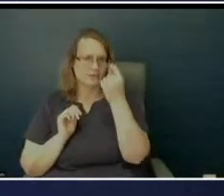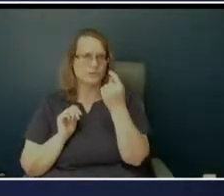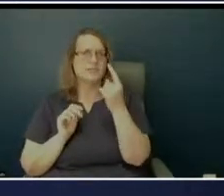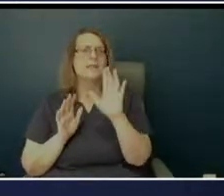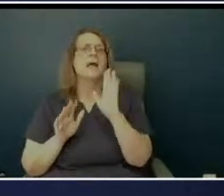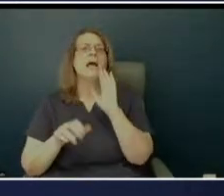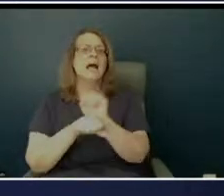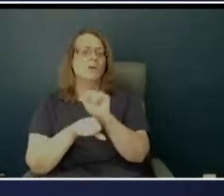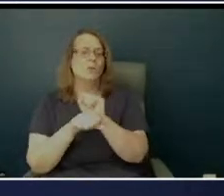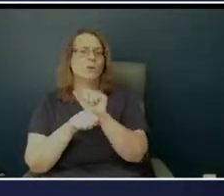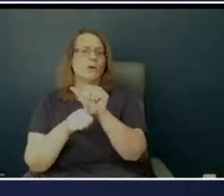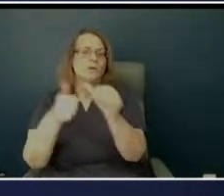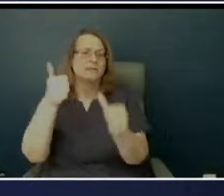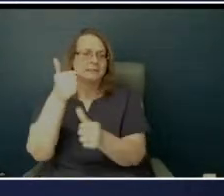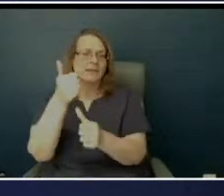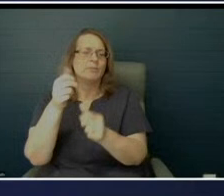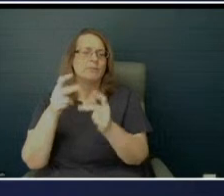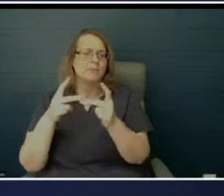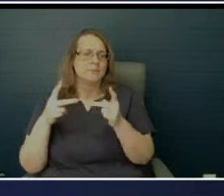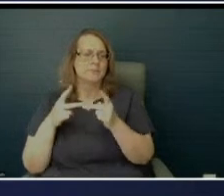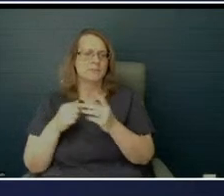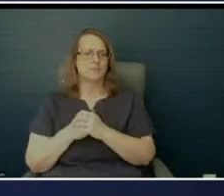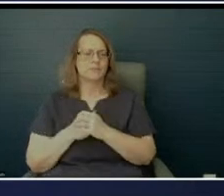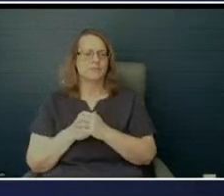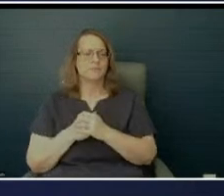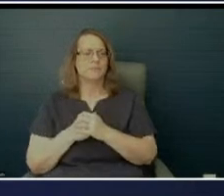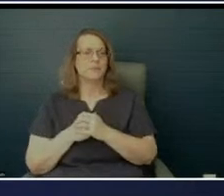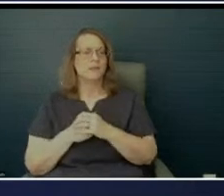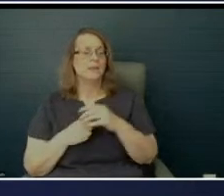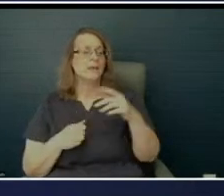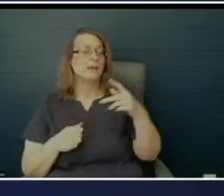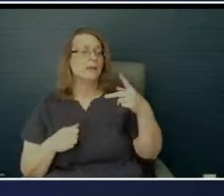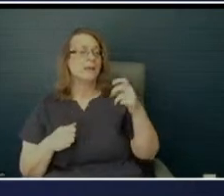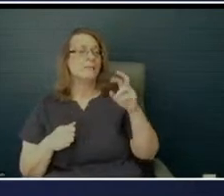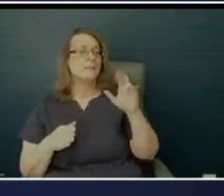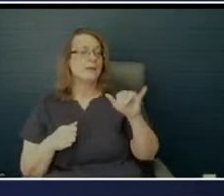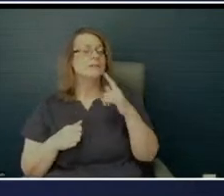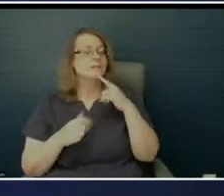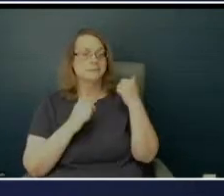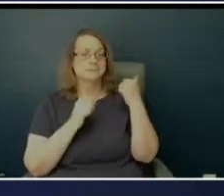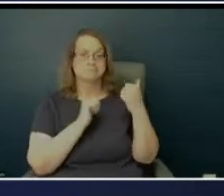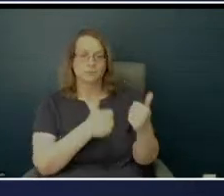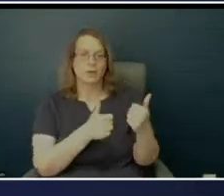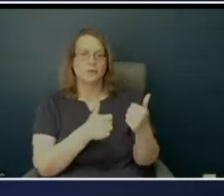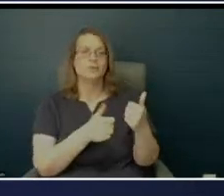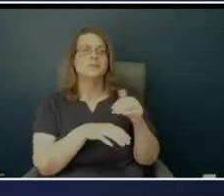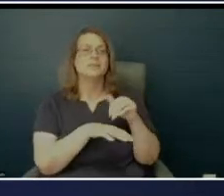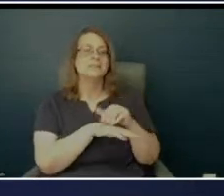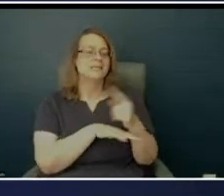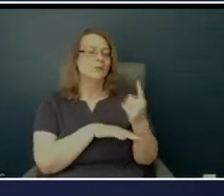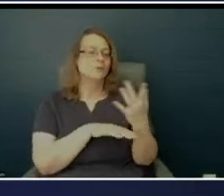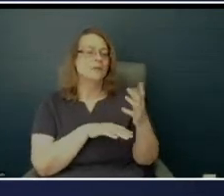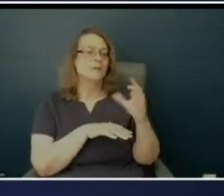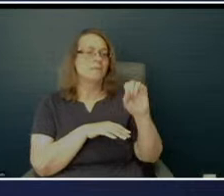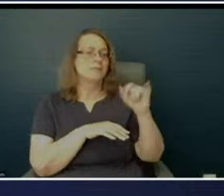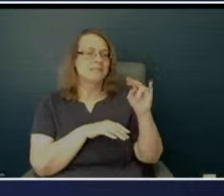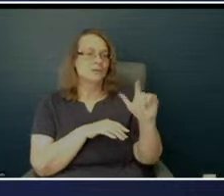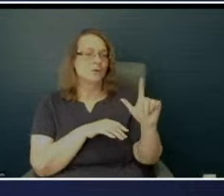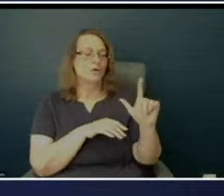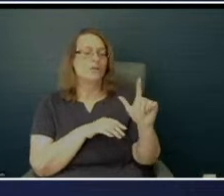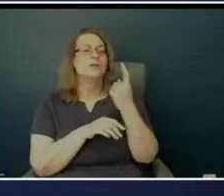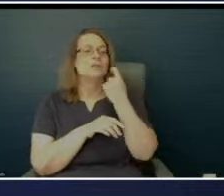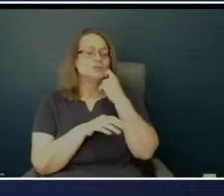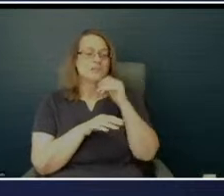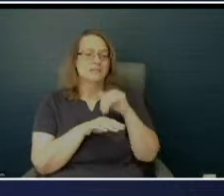deputy position. Representative Perry then texts, Roger, just sent you something on Signal. Just sent you an updated